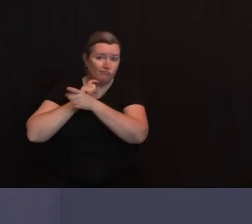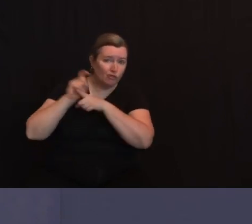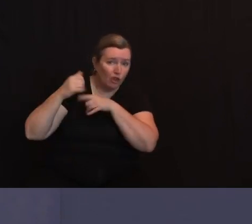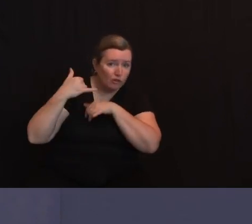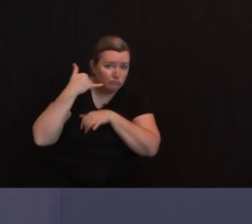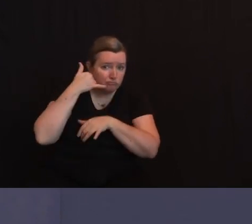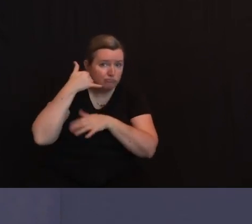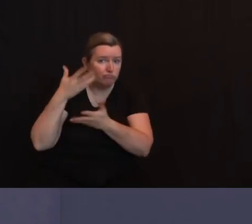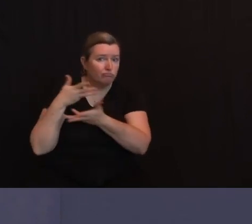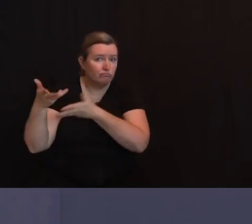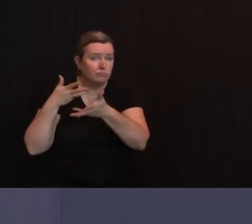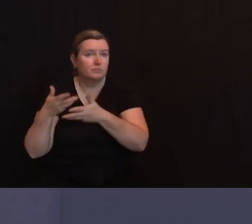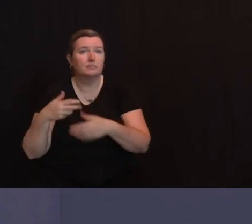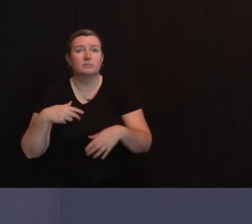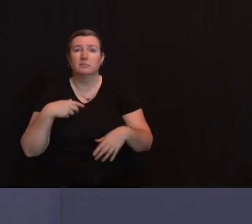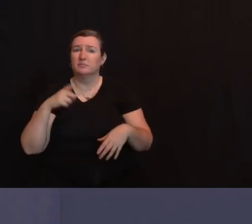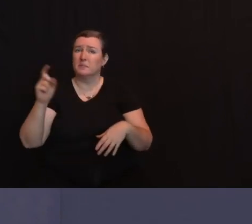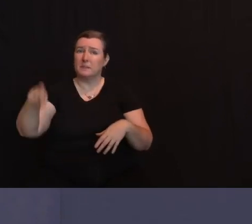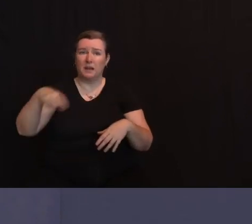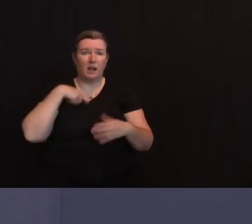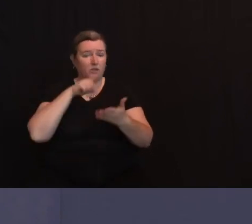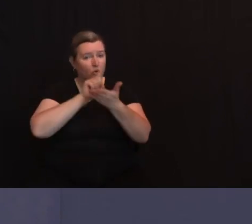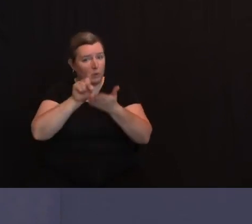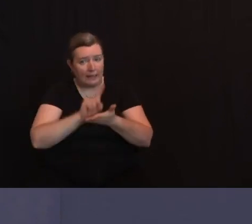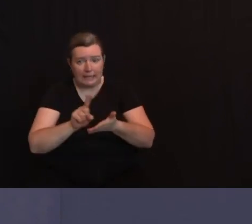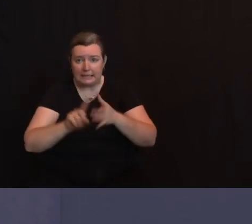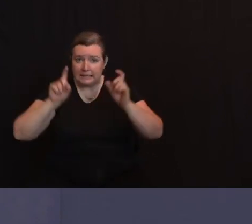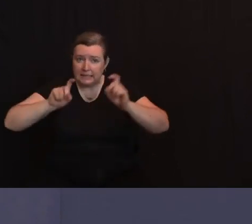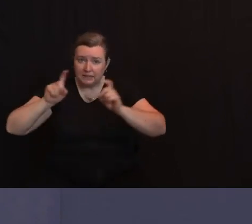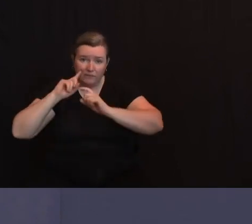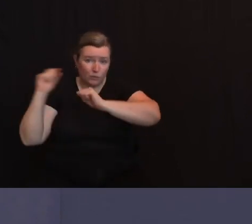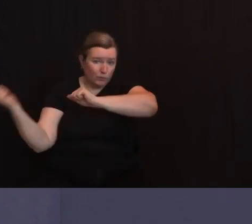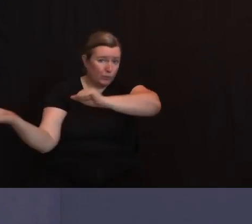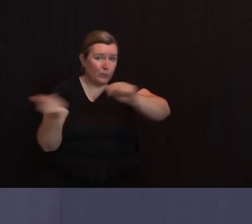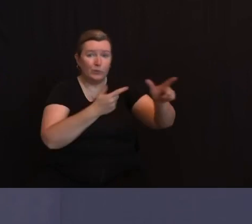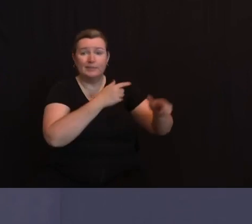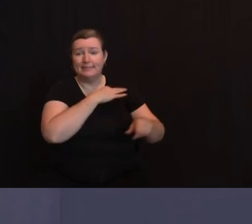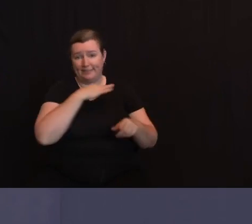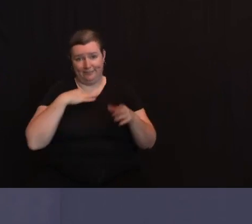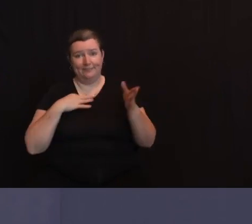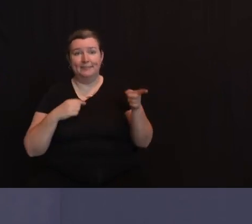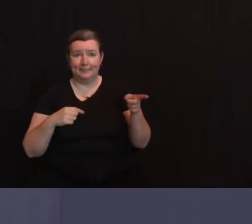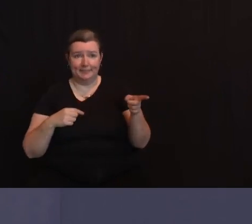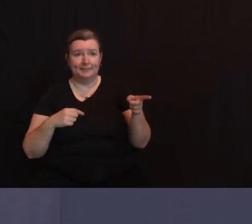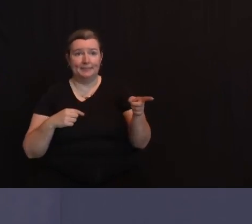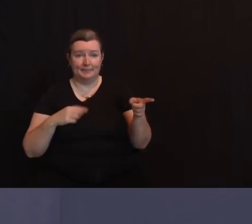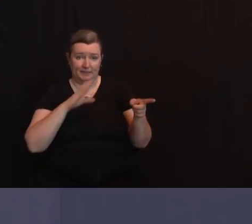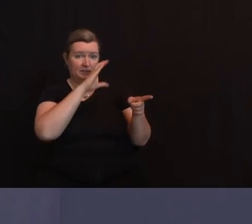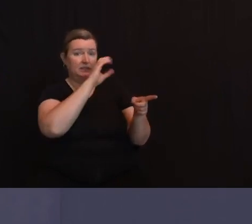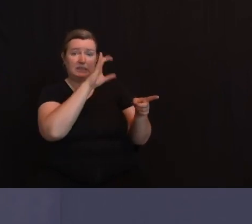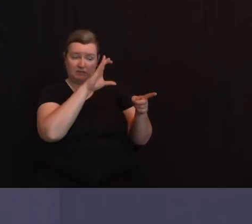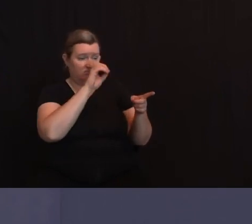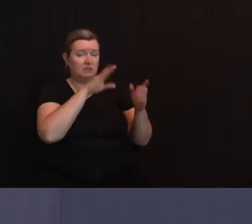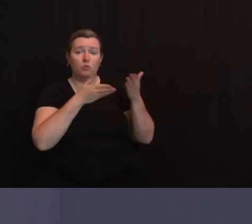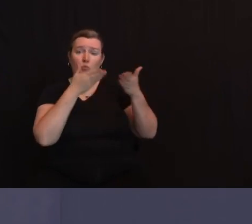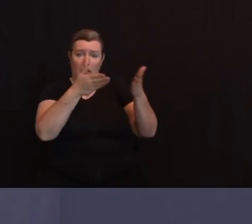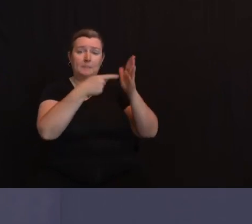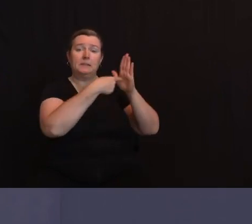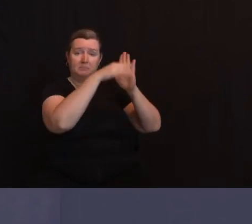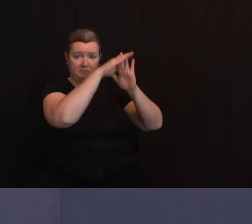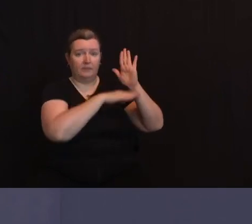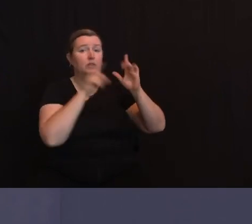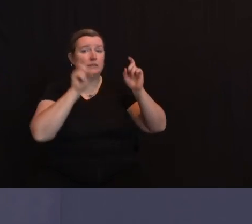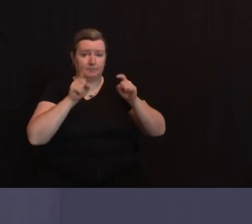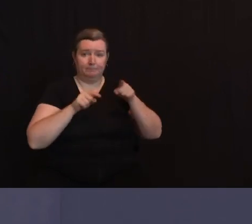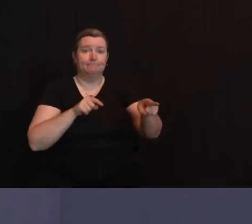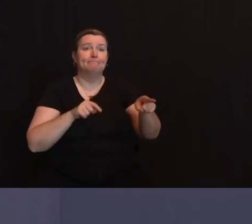continuing weekly testing of all staff as the CDC and the department recommends. We're exploring